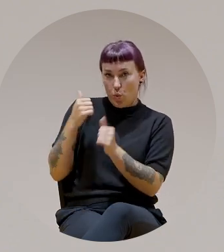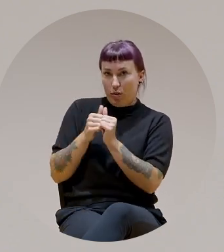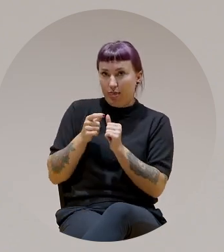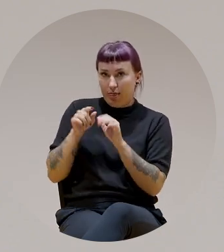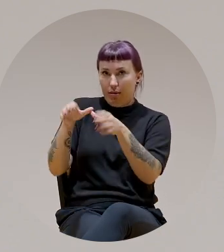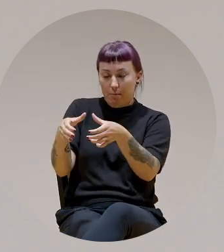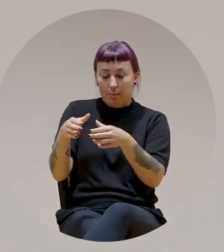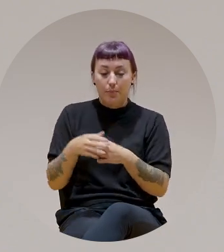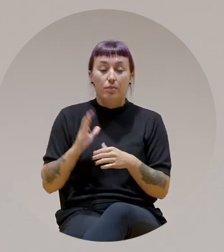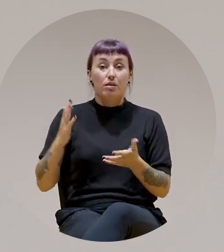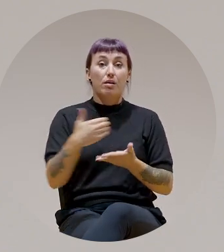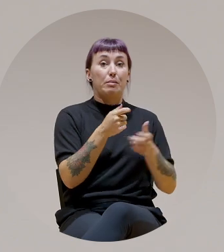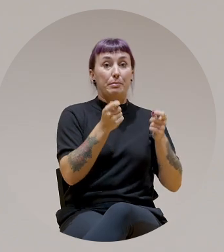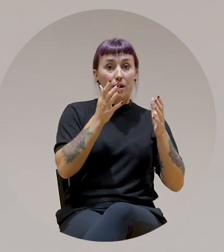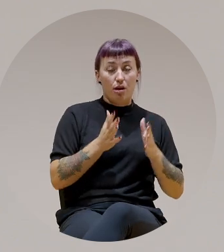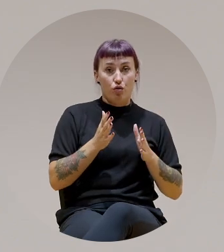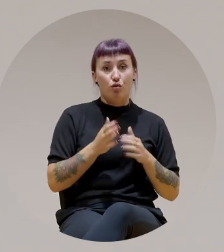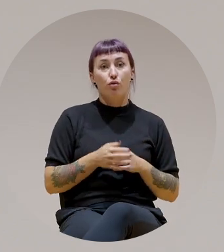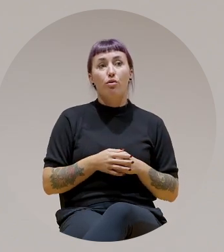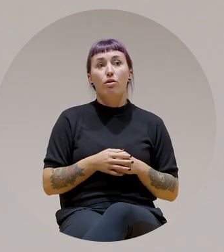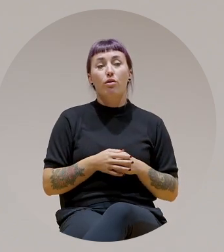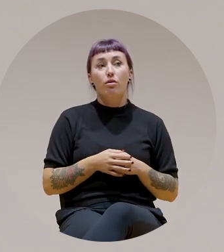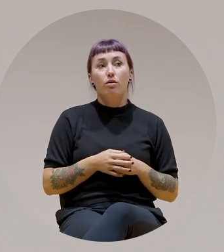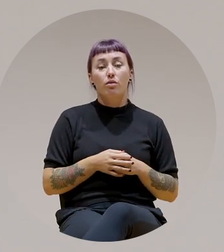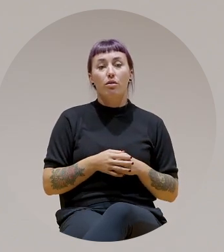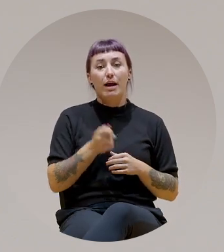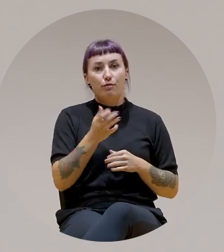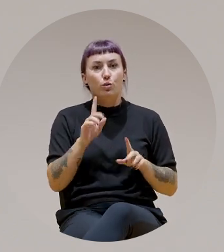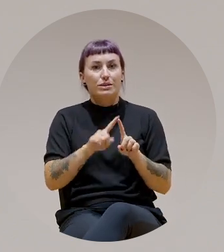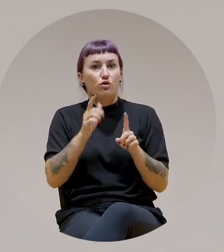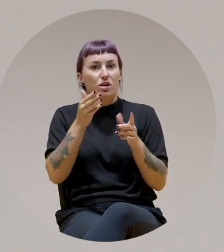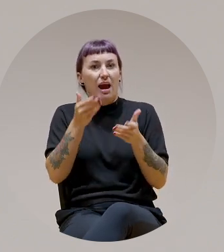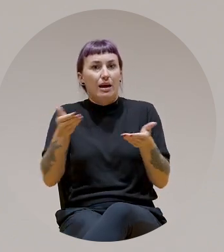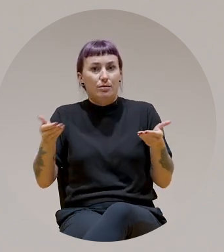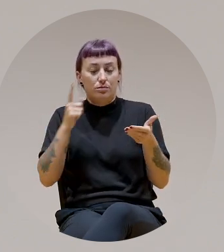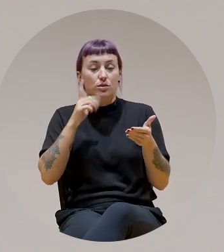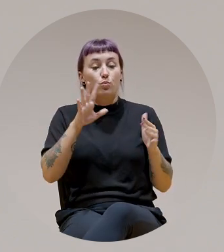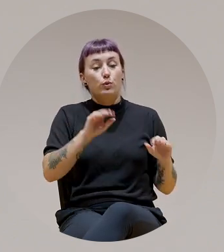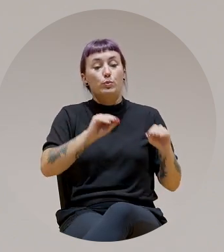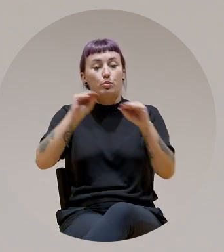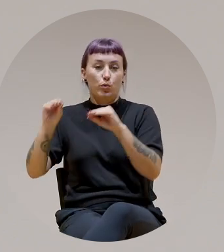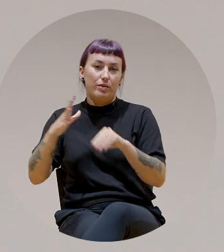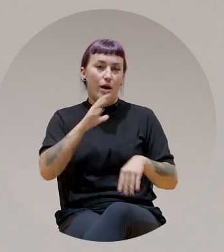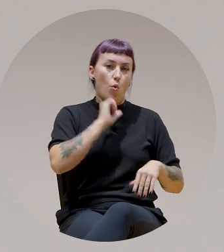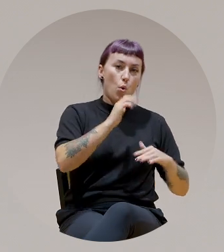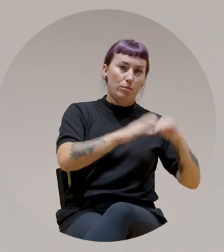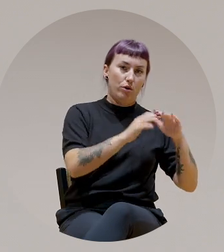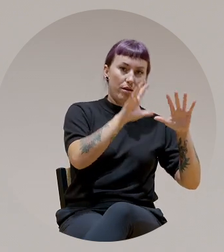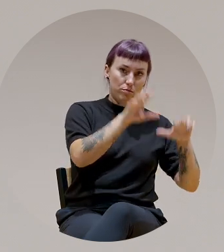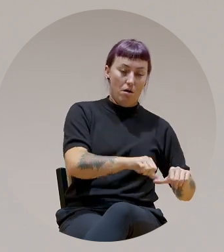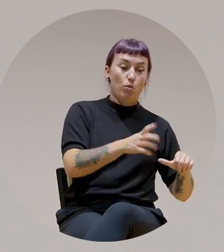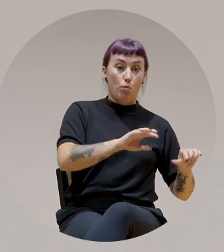with them. But our collections managers happened to find a couple of items when we were moving out of our building, our old building that's